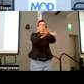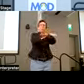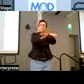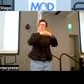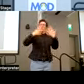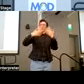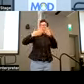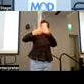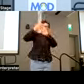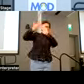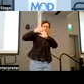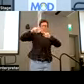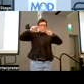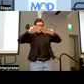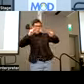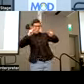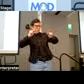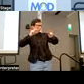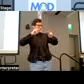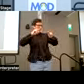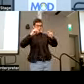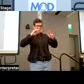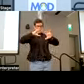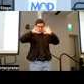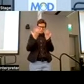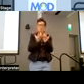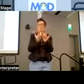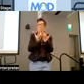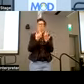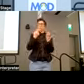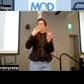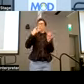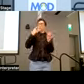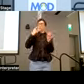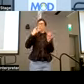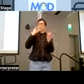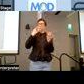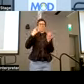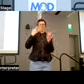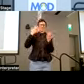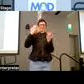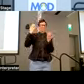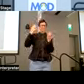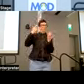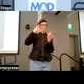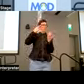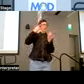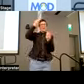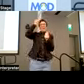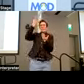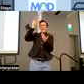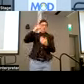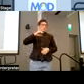and the oversight and the, you know, just that information